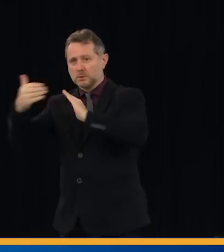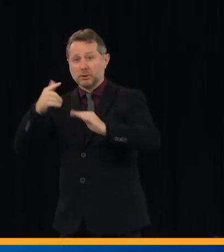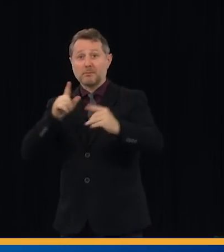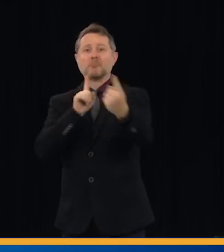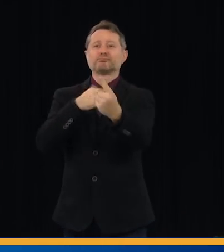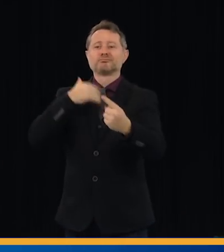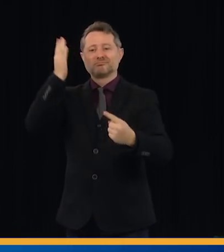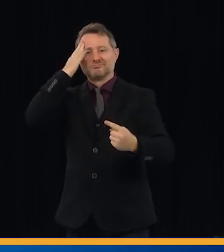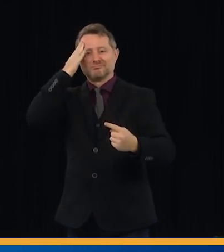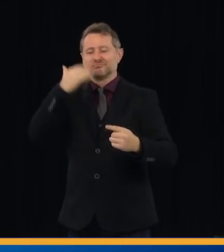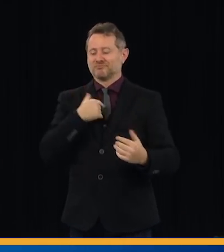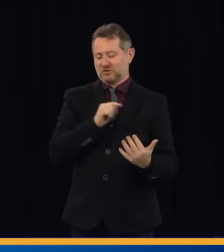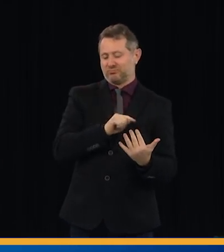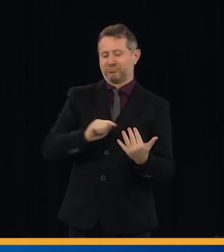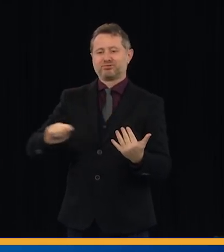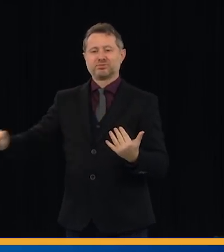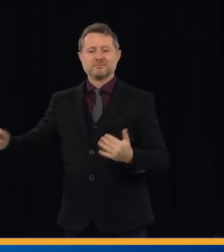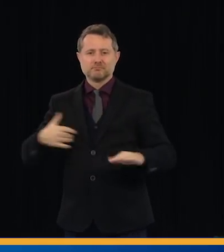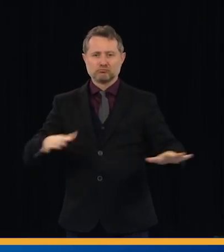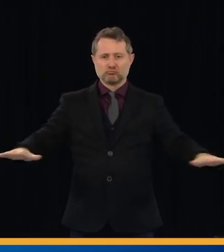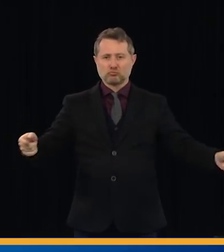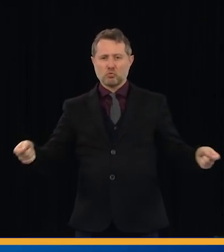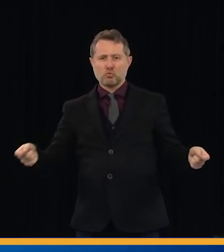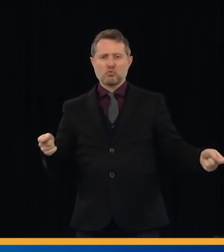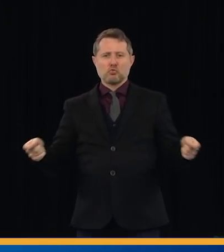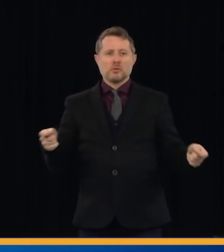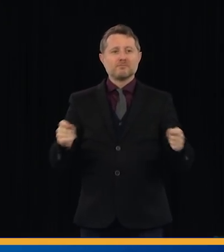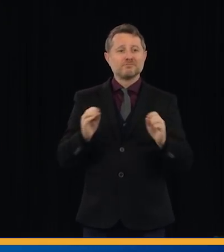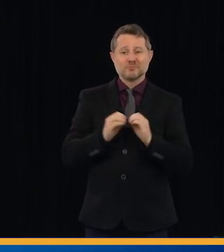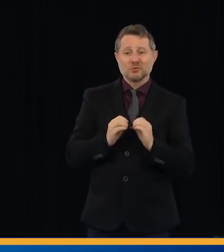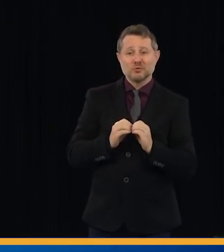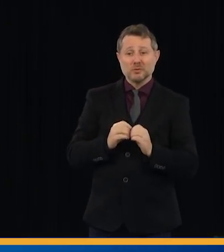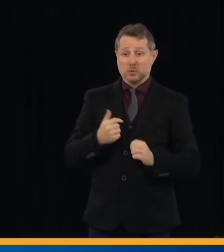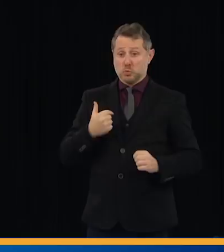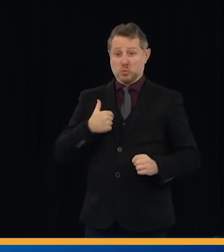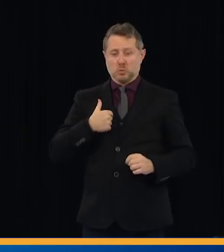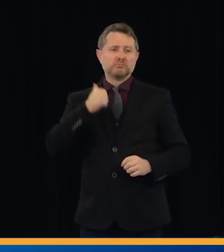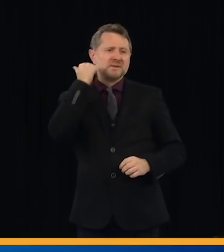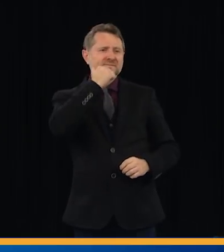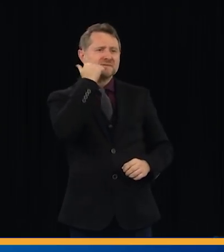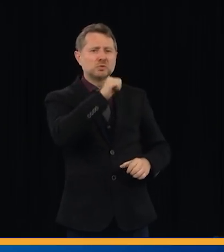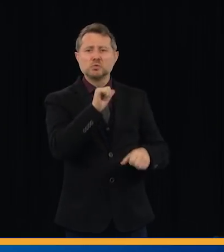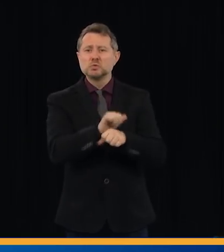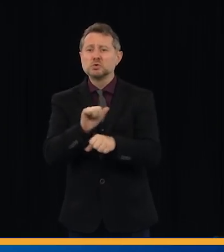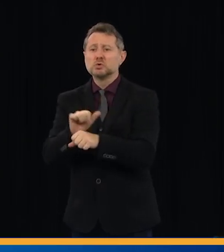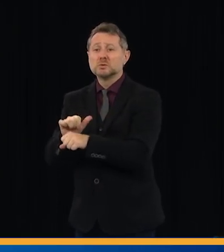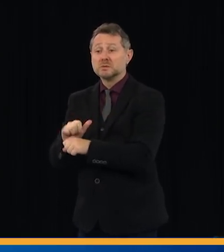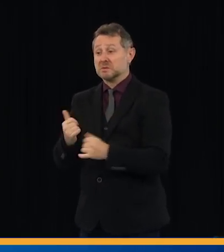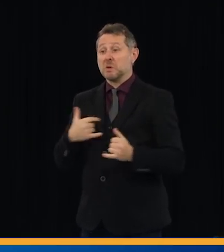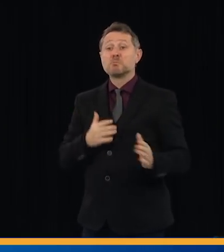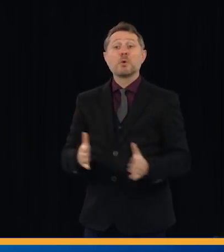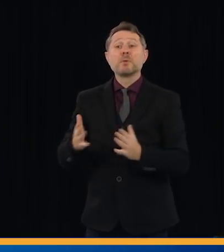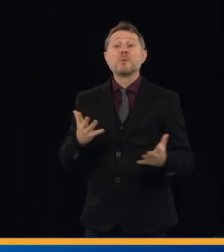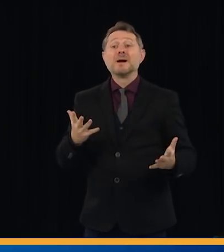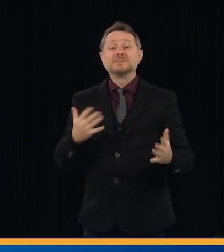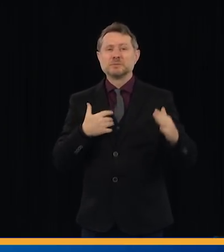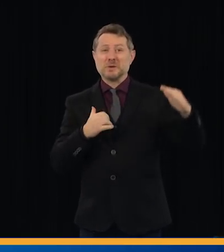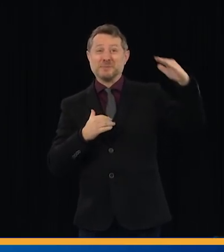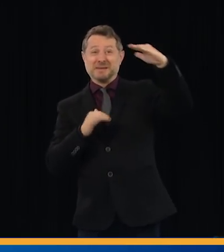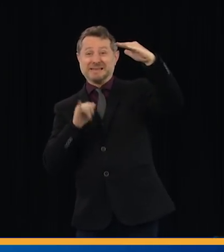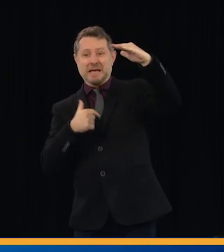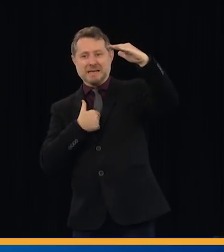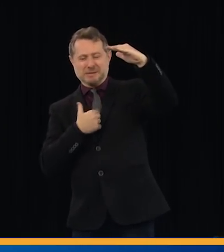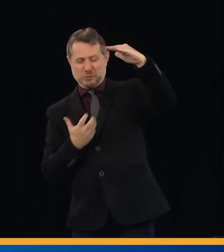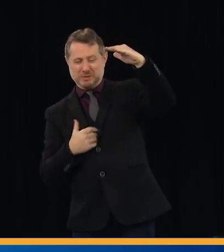create that reality now. That's what we're doing with the Apex preparation, right? We don't